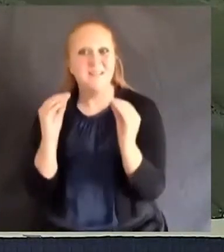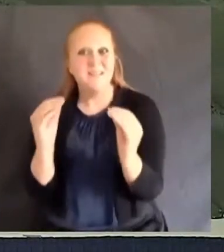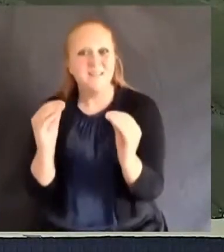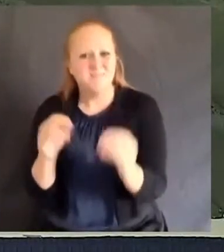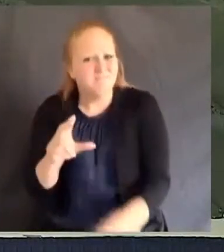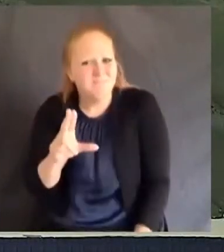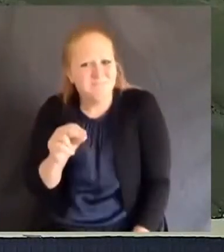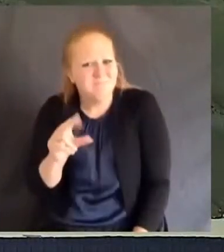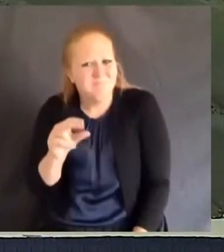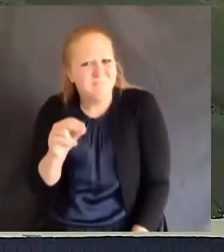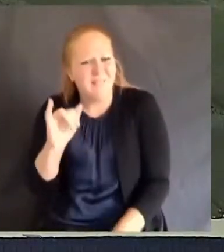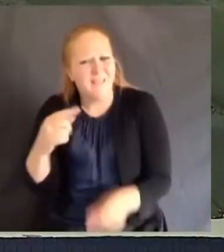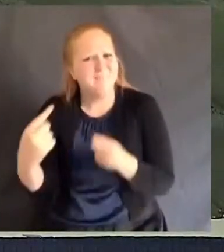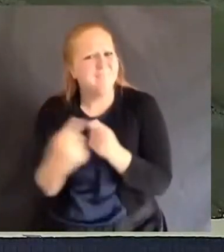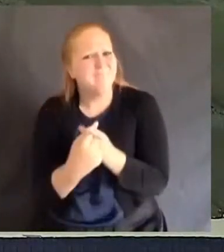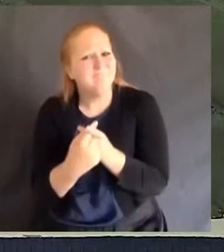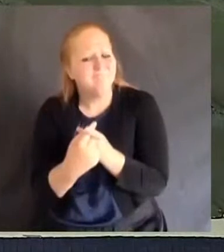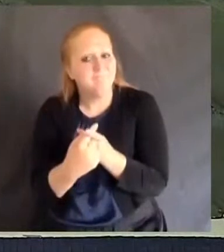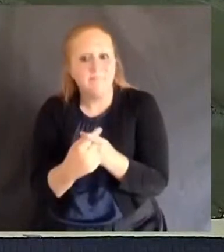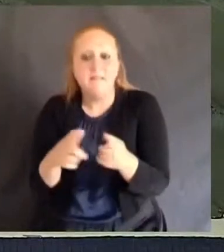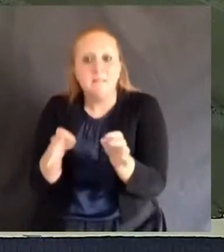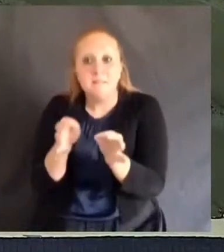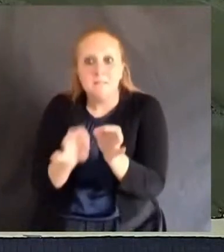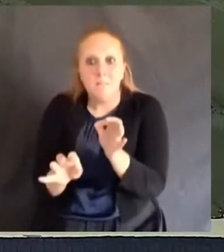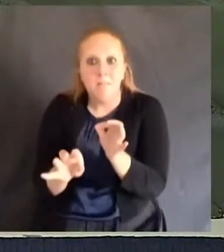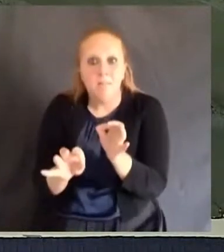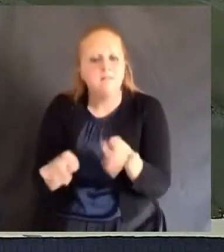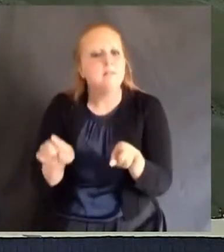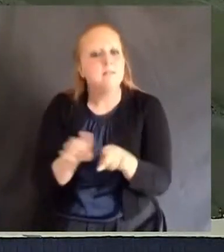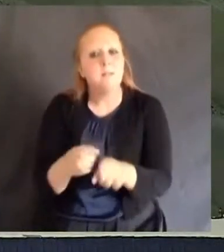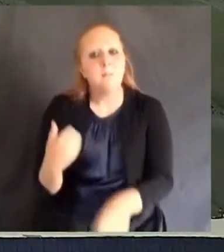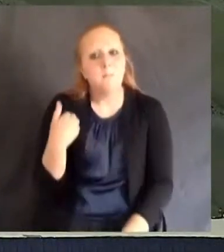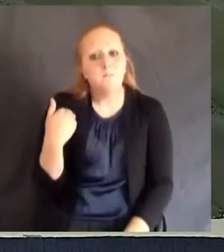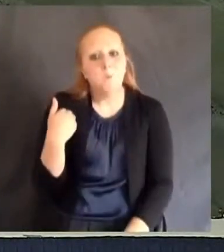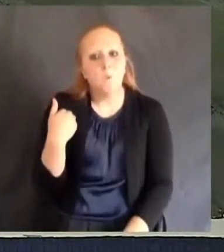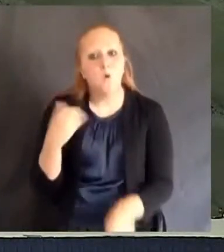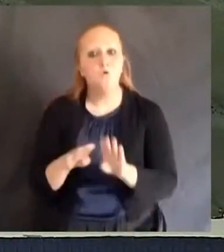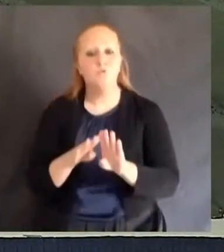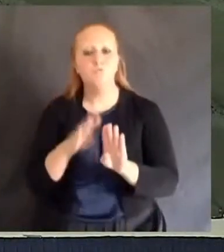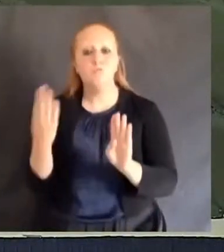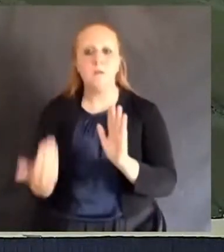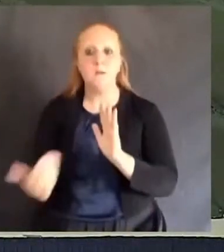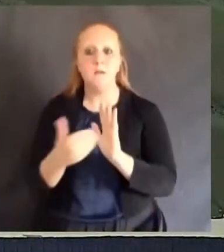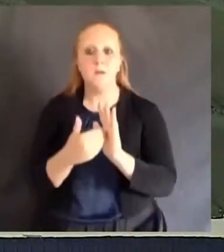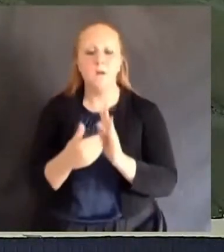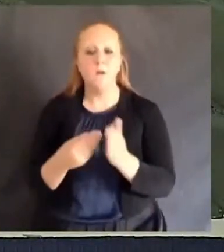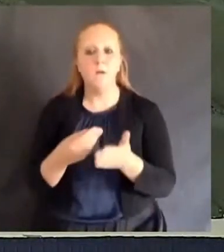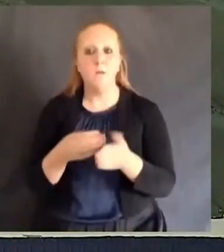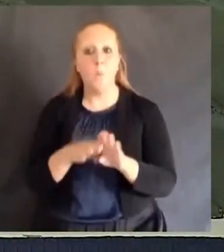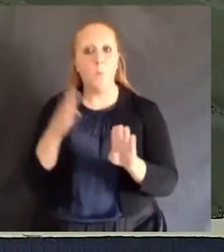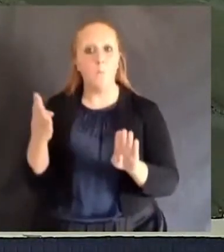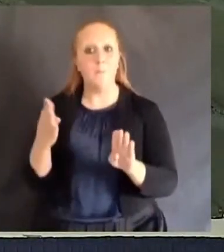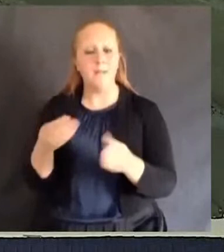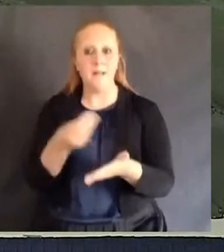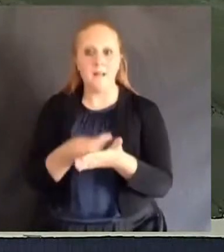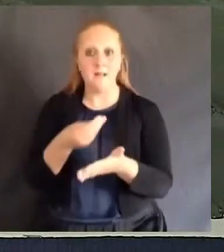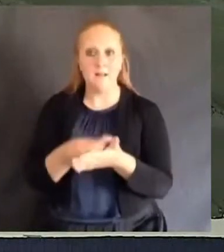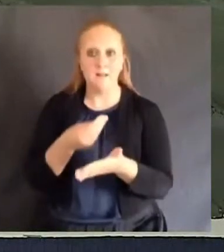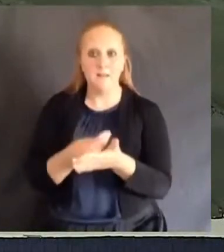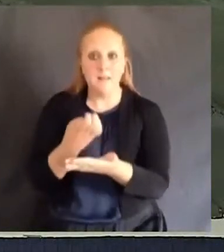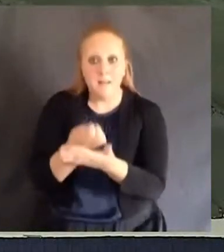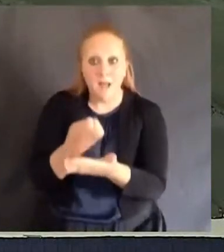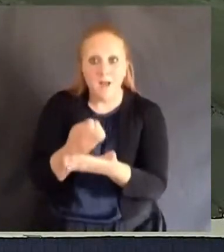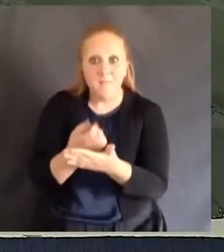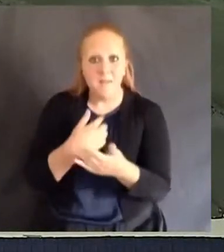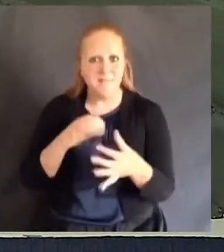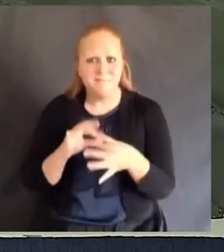came to the reopening of the economy, I said, I'm not going to put someone in a dangerous situation. There's no money on the